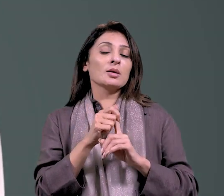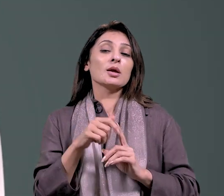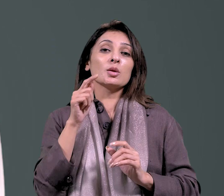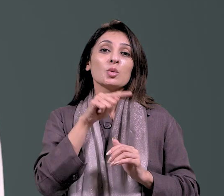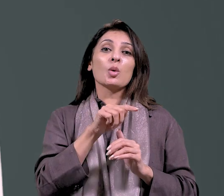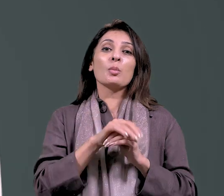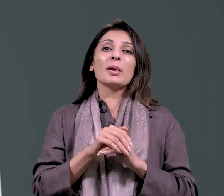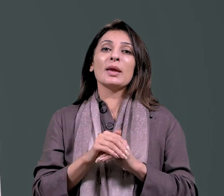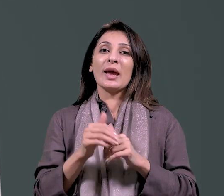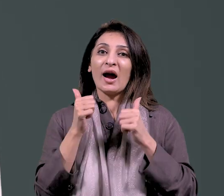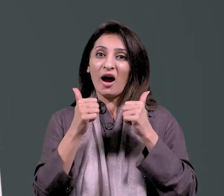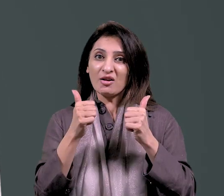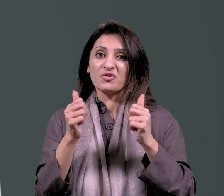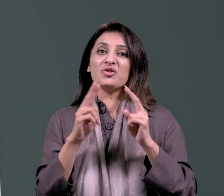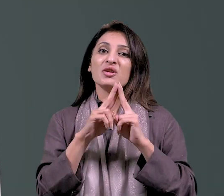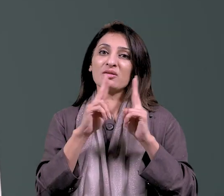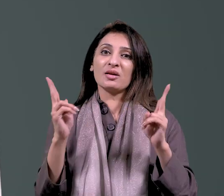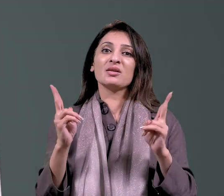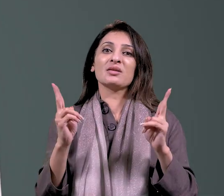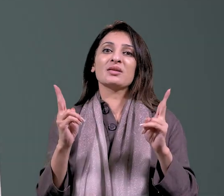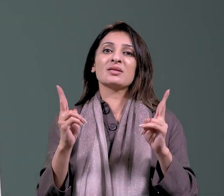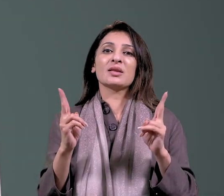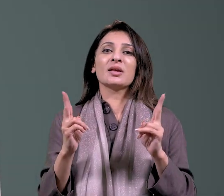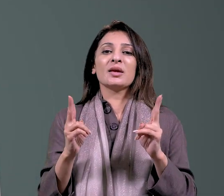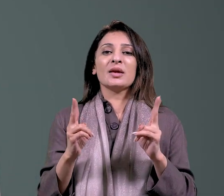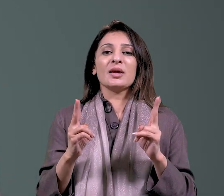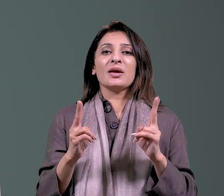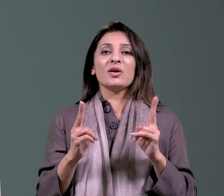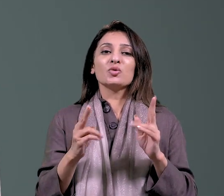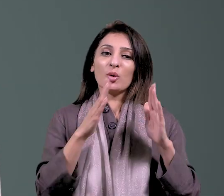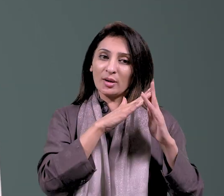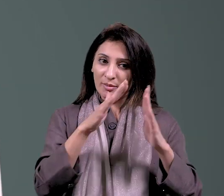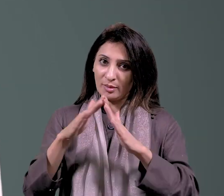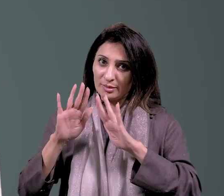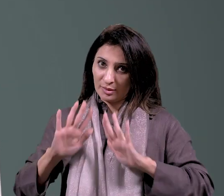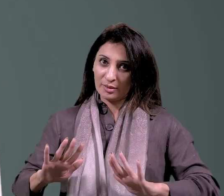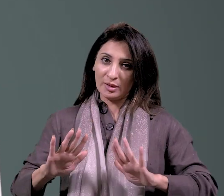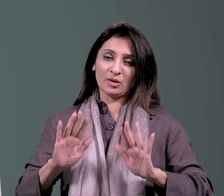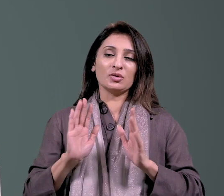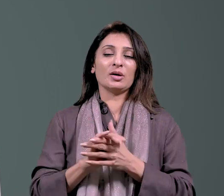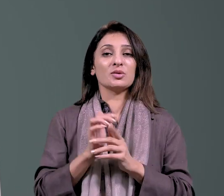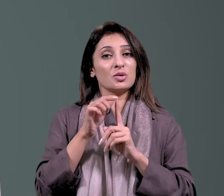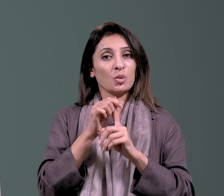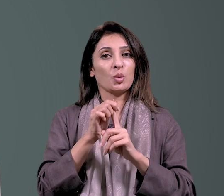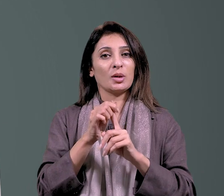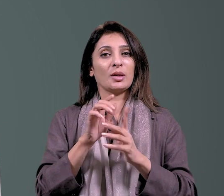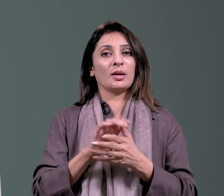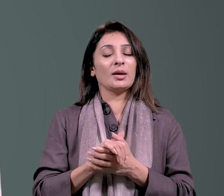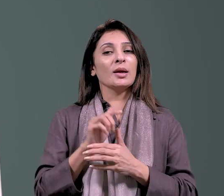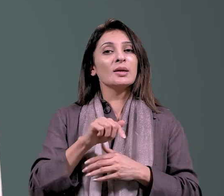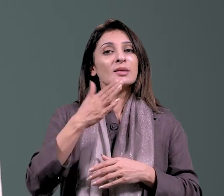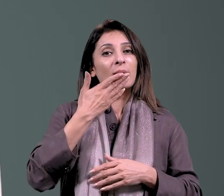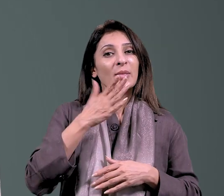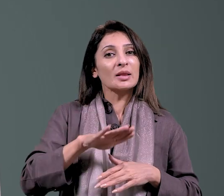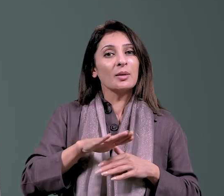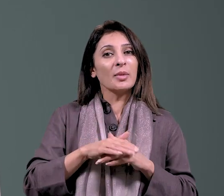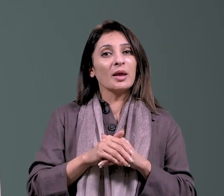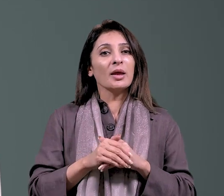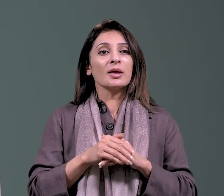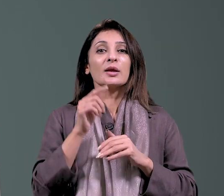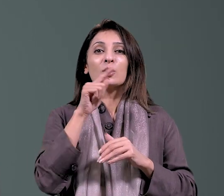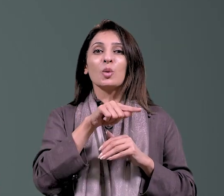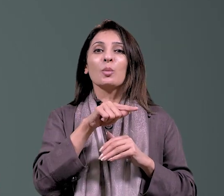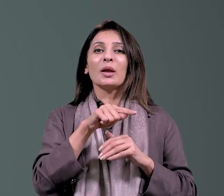mortals, unless you behave, unless you mend your ways, you cannot save your race, which